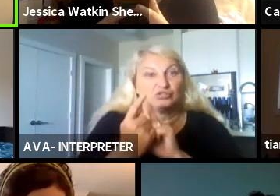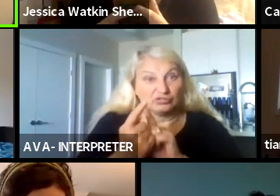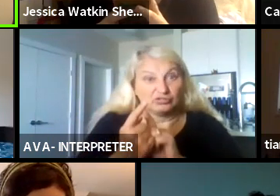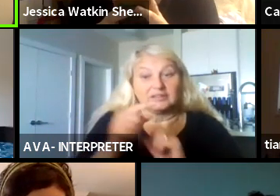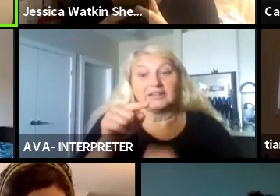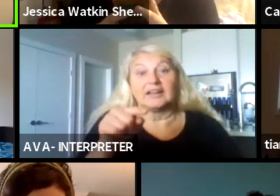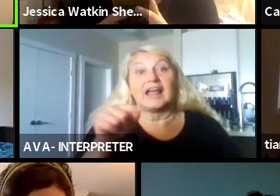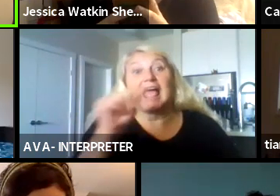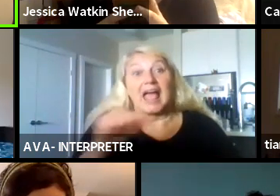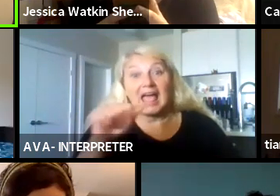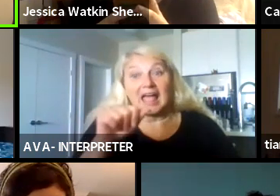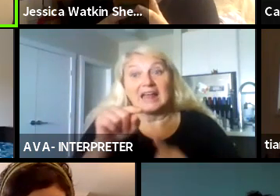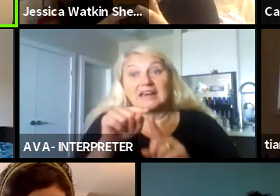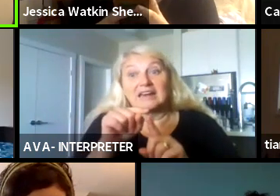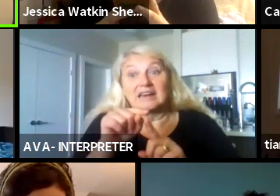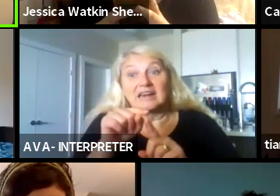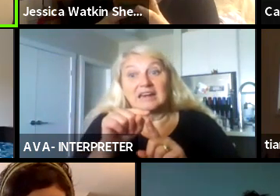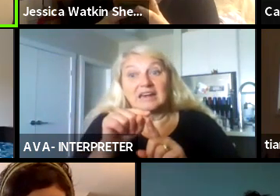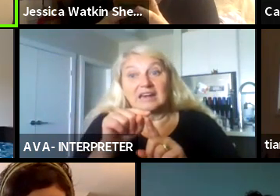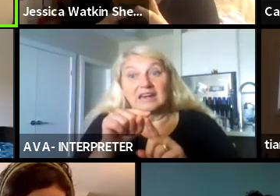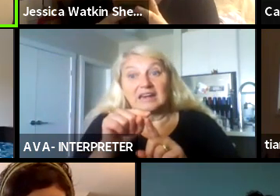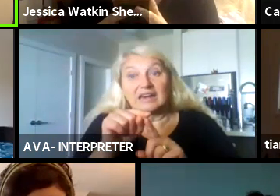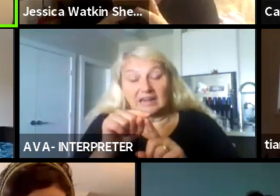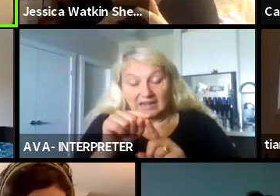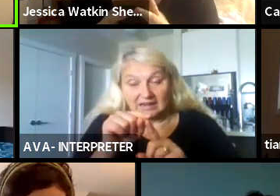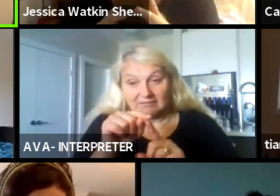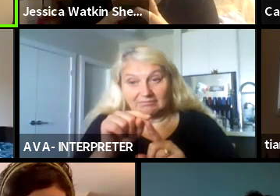unsettlingdramaturgy@gmail.com. That email address is again